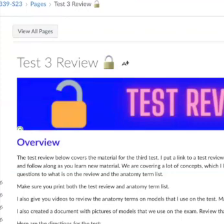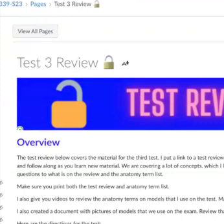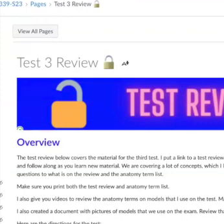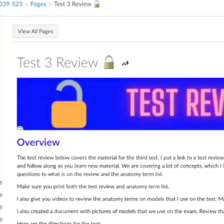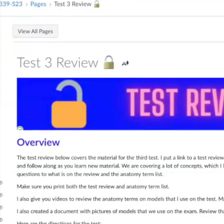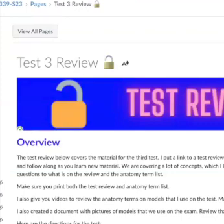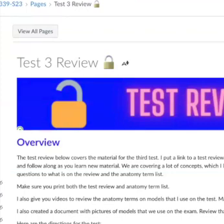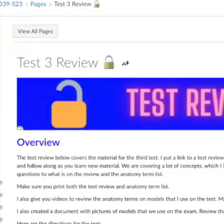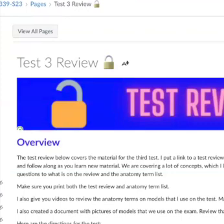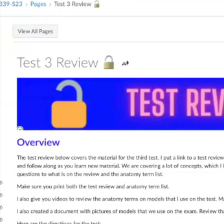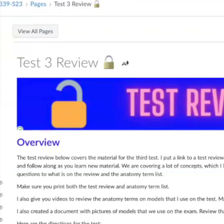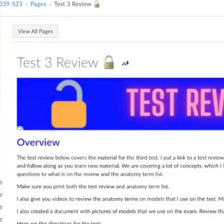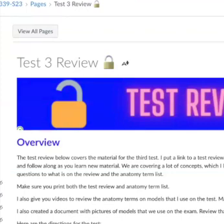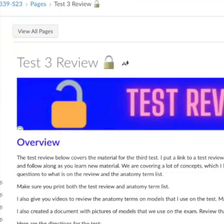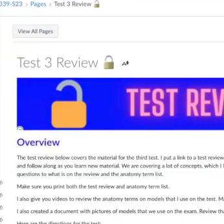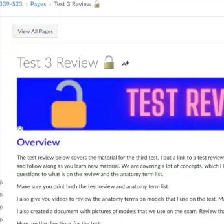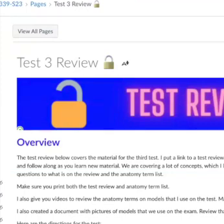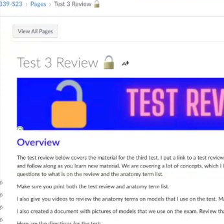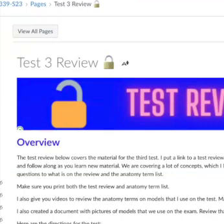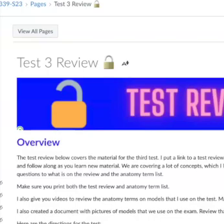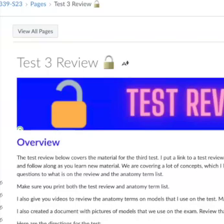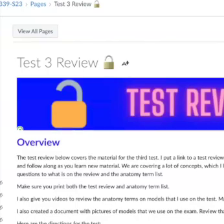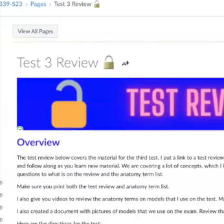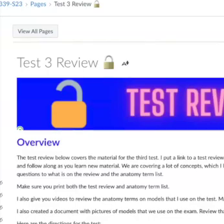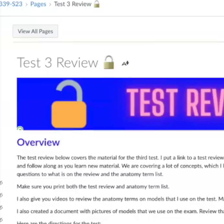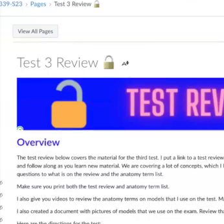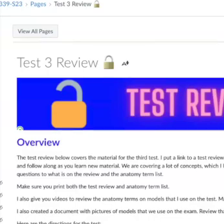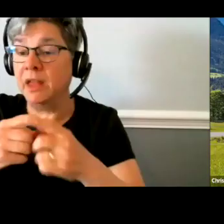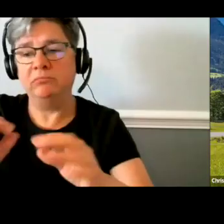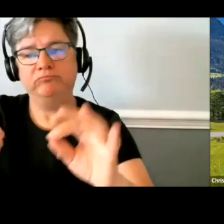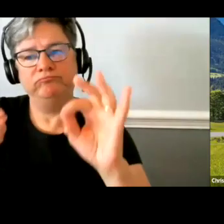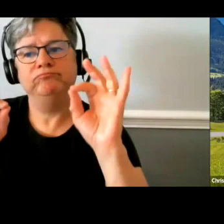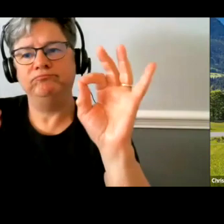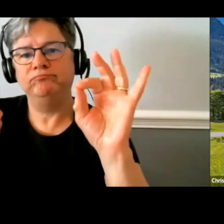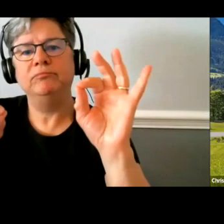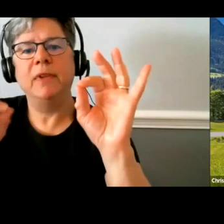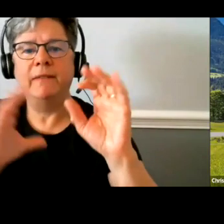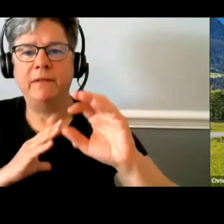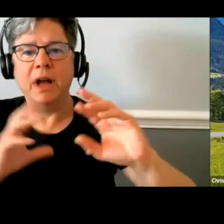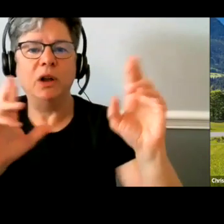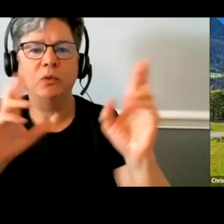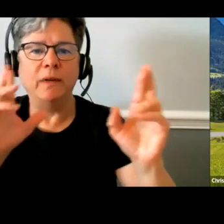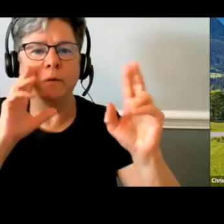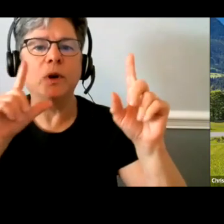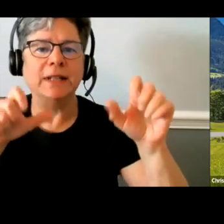be able to know which one is which. And then it should be fine in terms of the test.